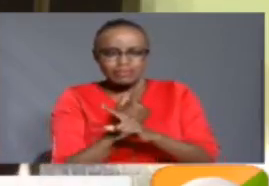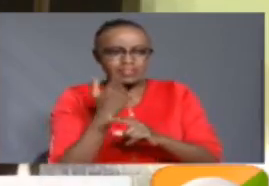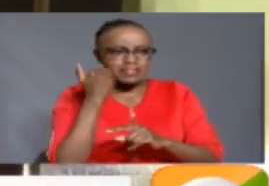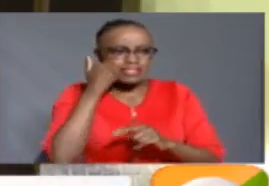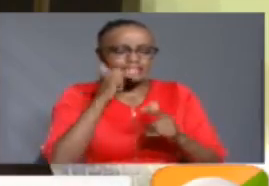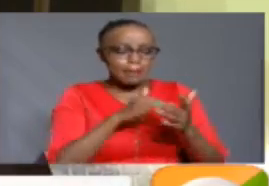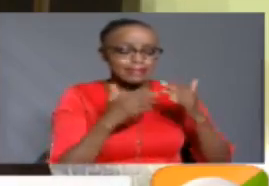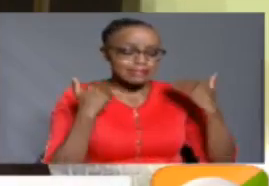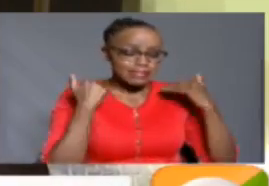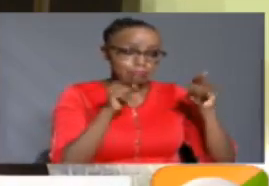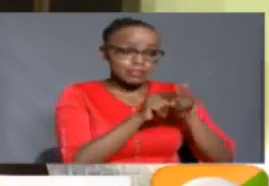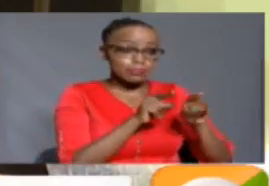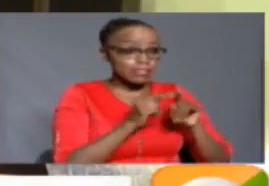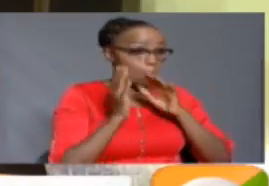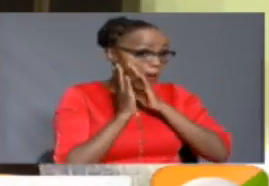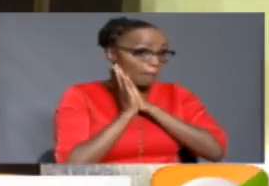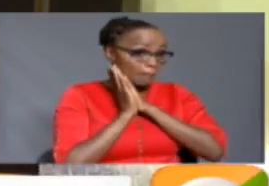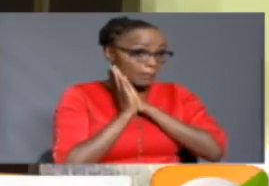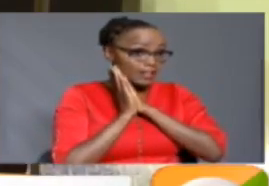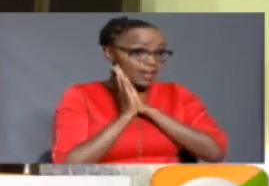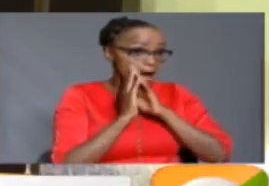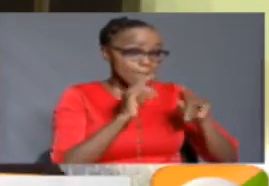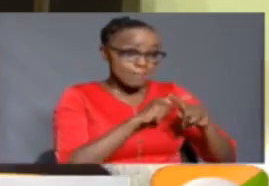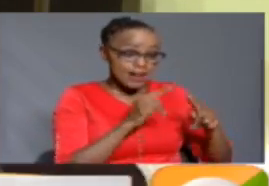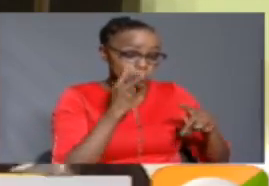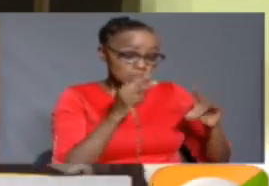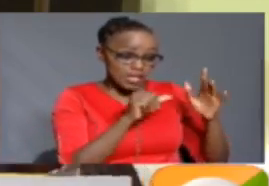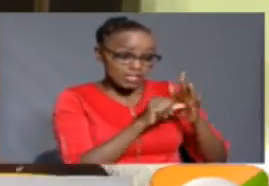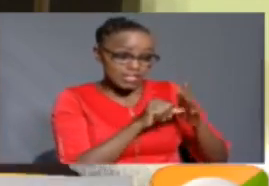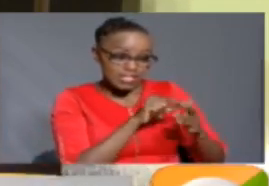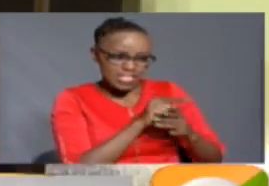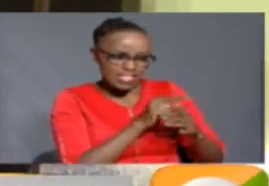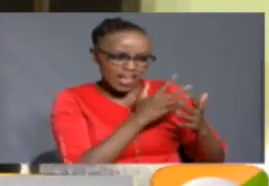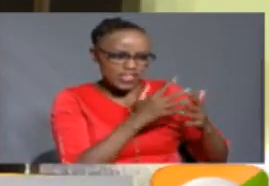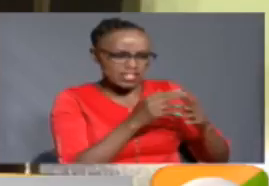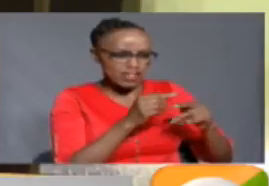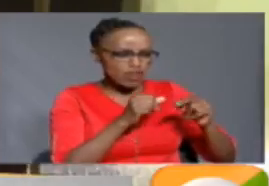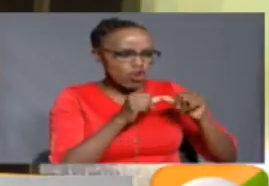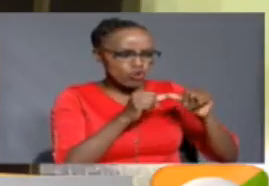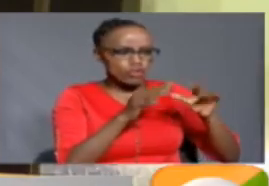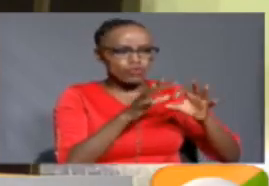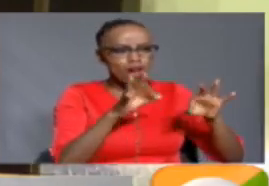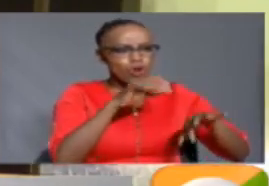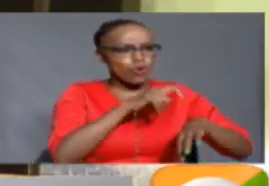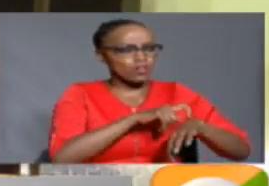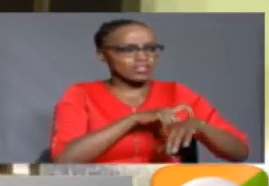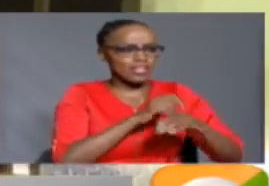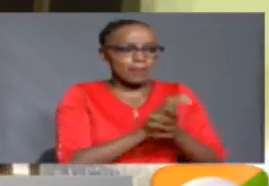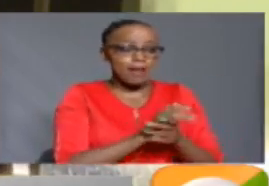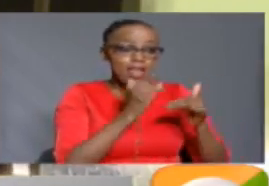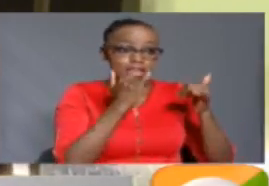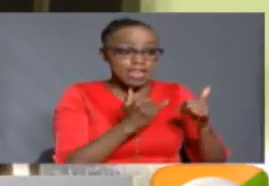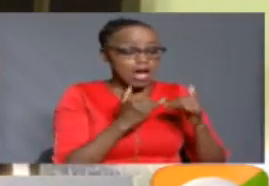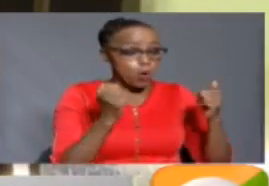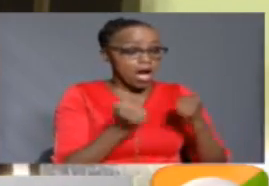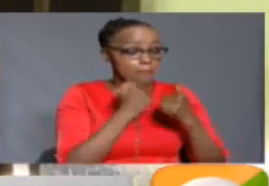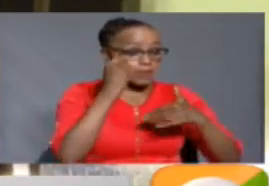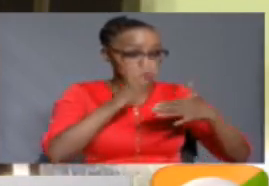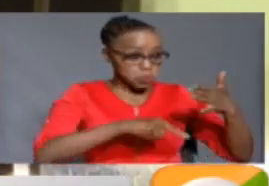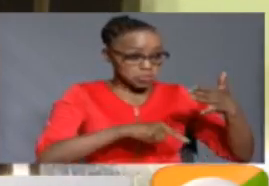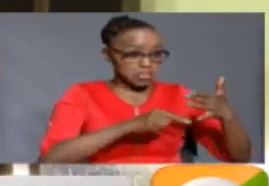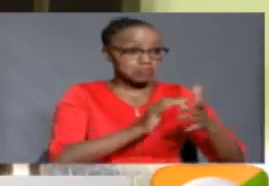they're sleeping in the same bed. But you see, these are things that had gone on for a very, very long time. Now, what has happened is